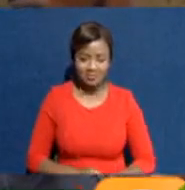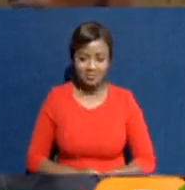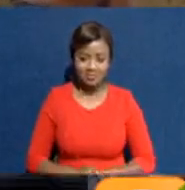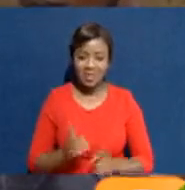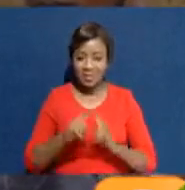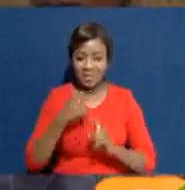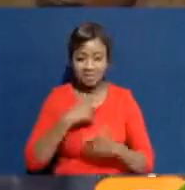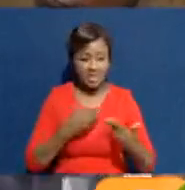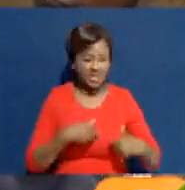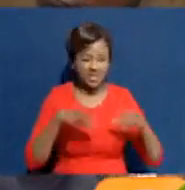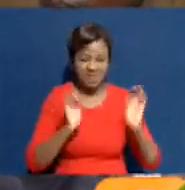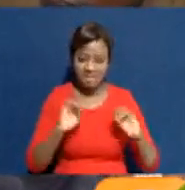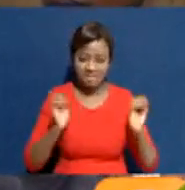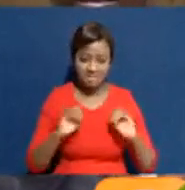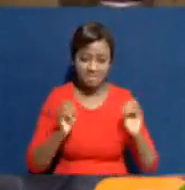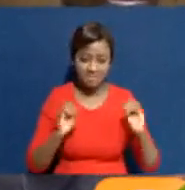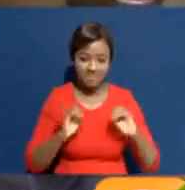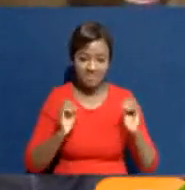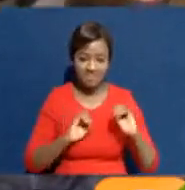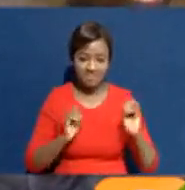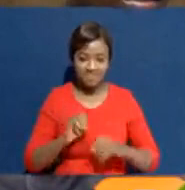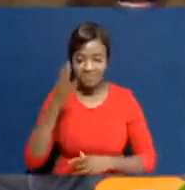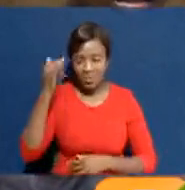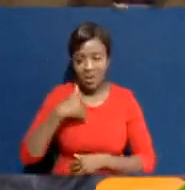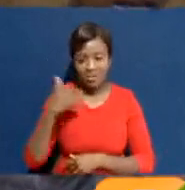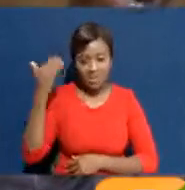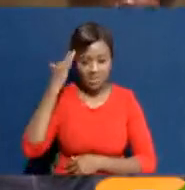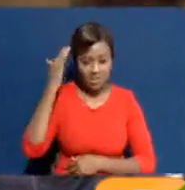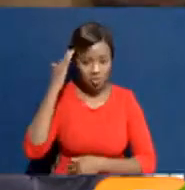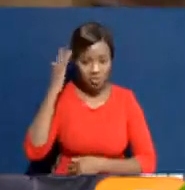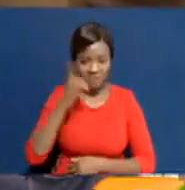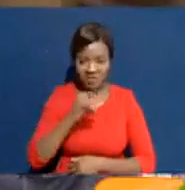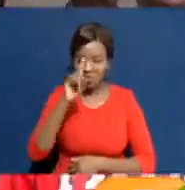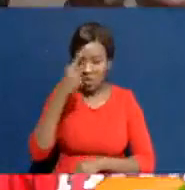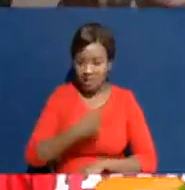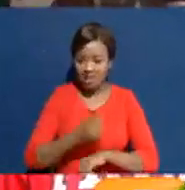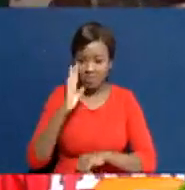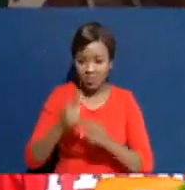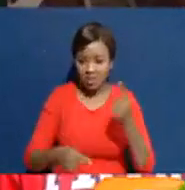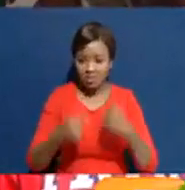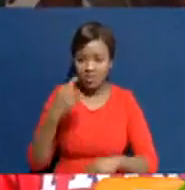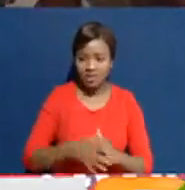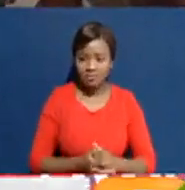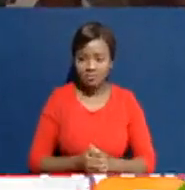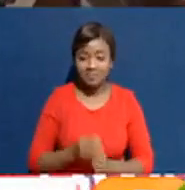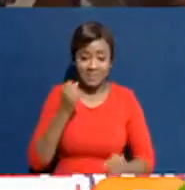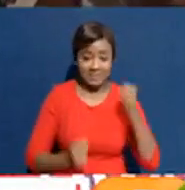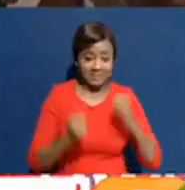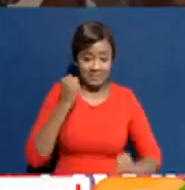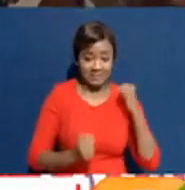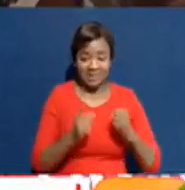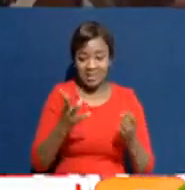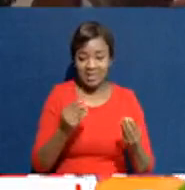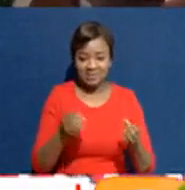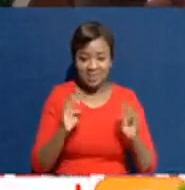si kufa moyo kwa sababu nilichua ya kwamba siku moja nitakuwa mshindi. Race haikuwa rahisi lakini